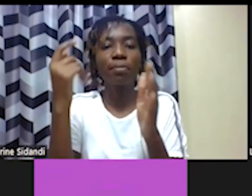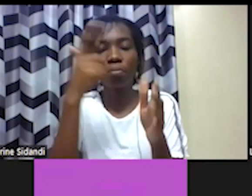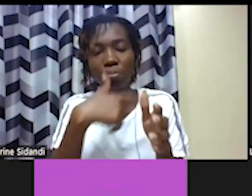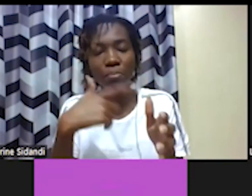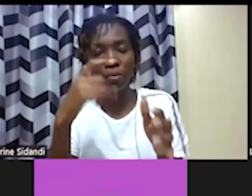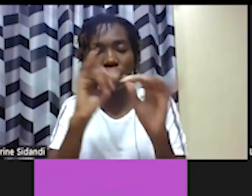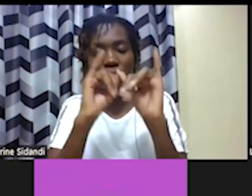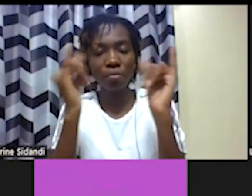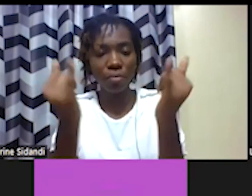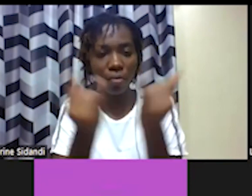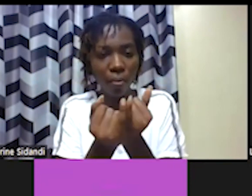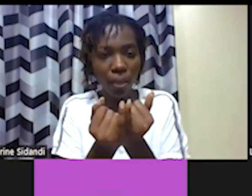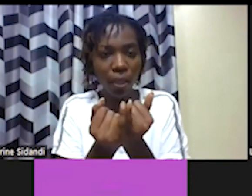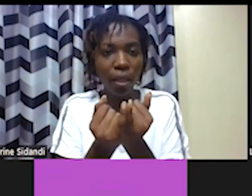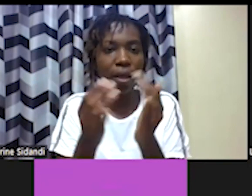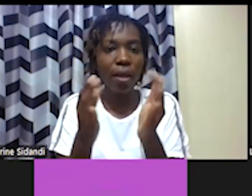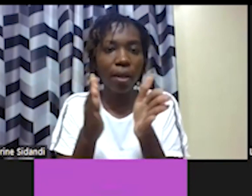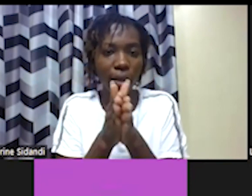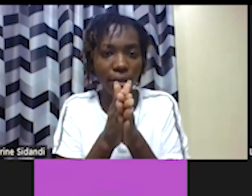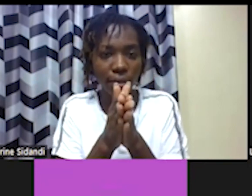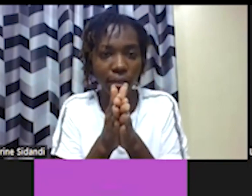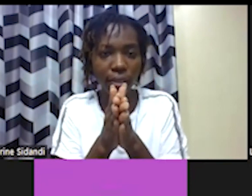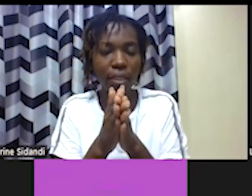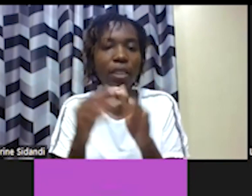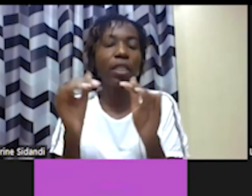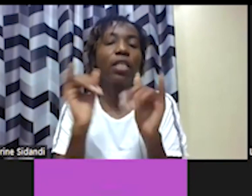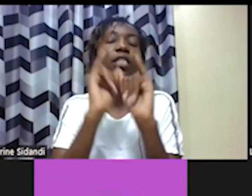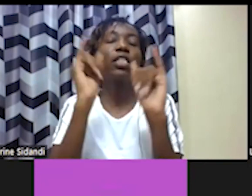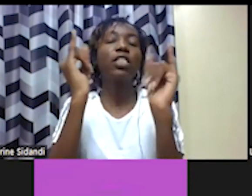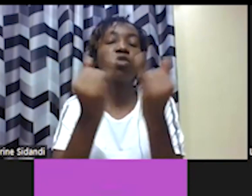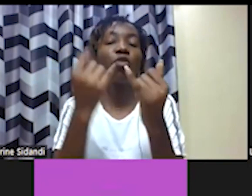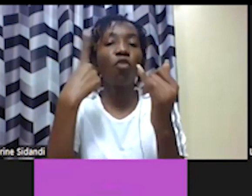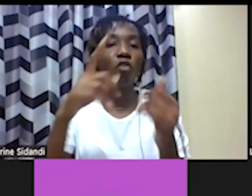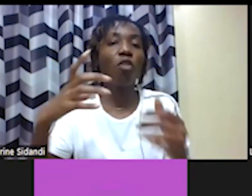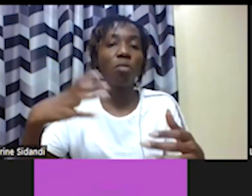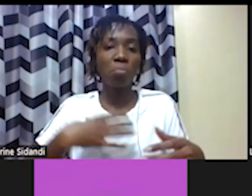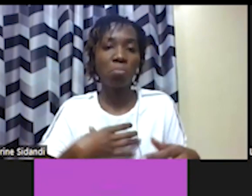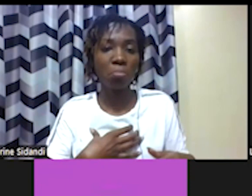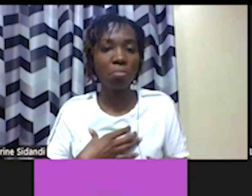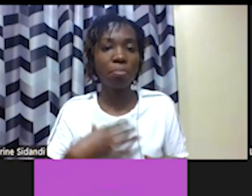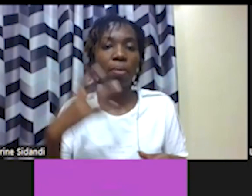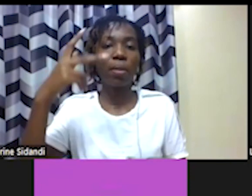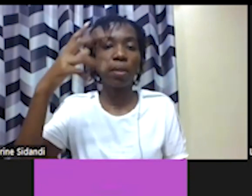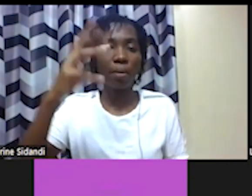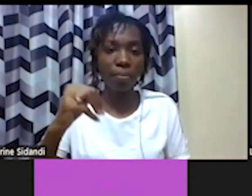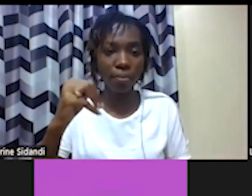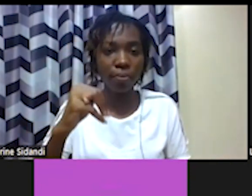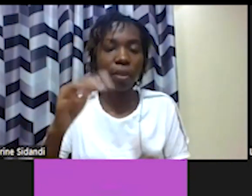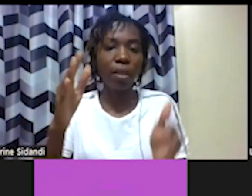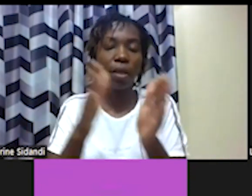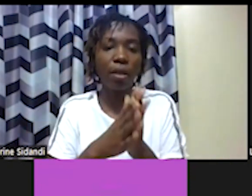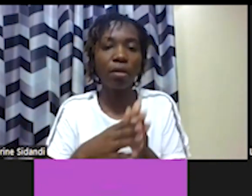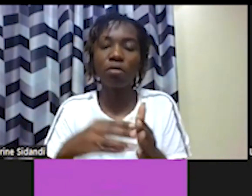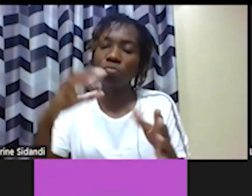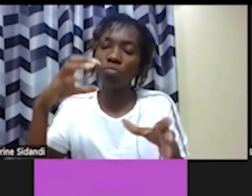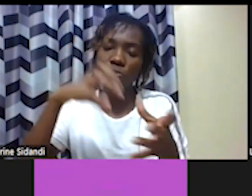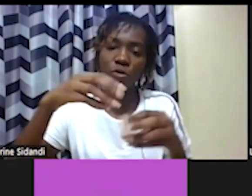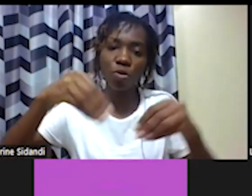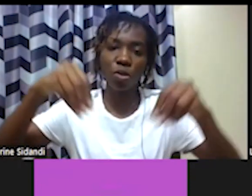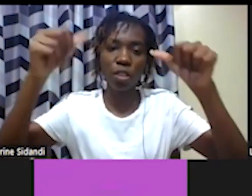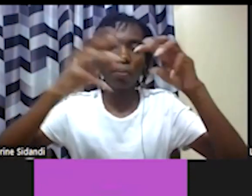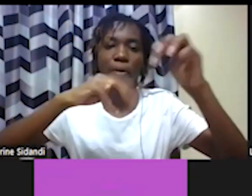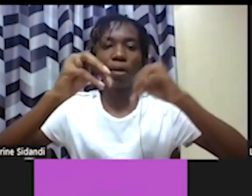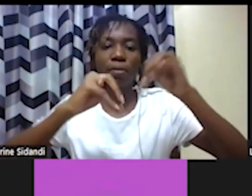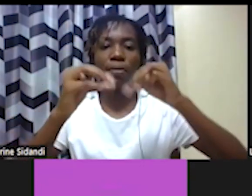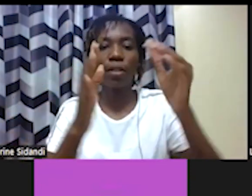Solutions, and Institute of Pension Management, steadfast quality management, among